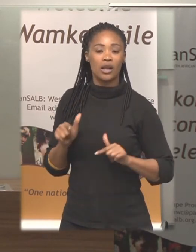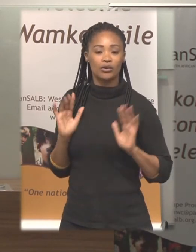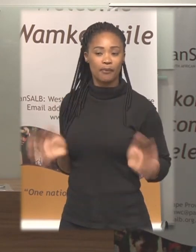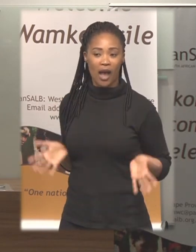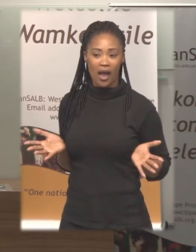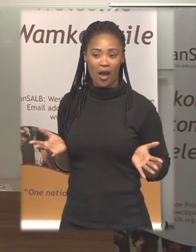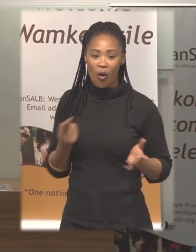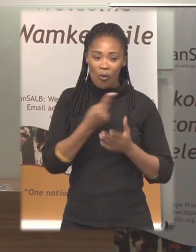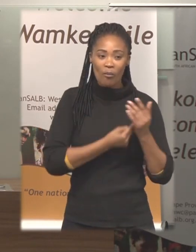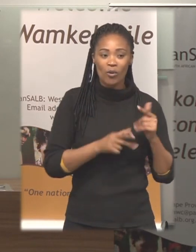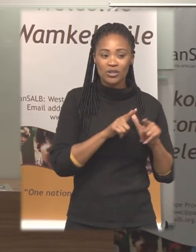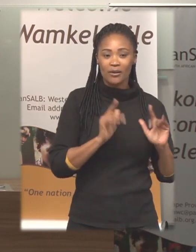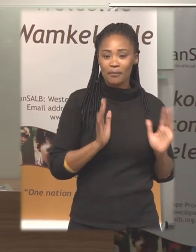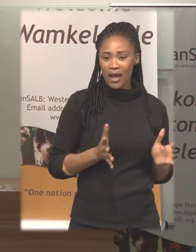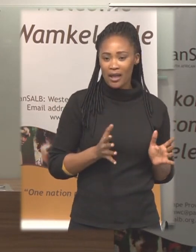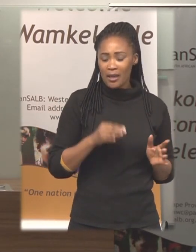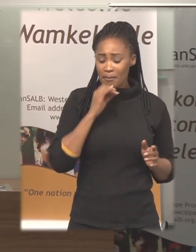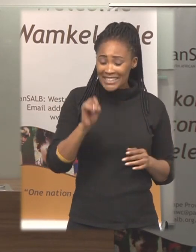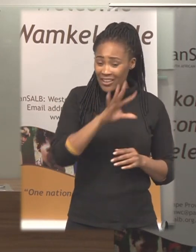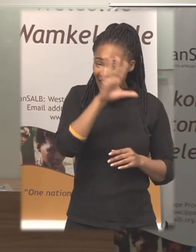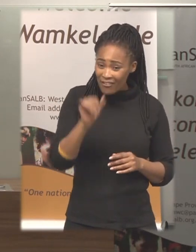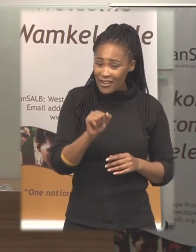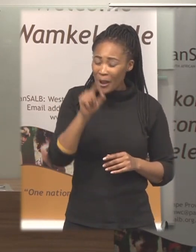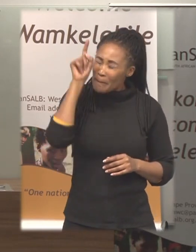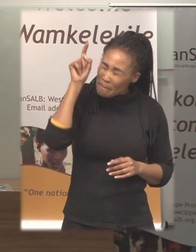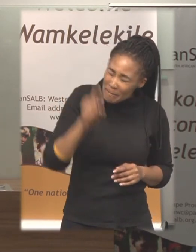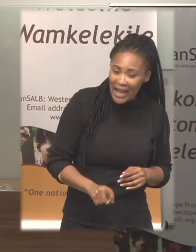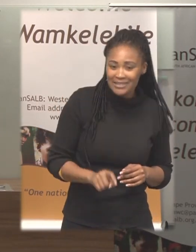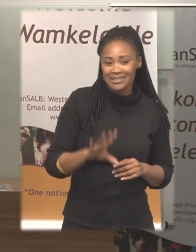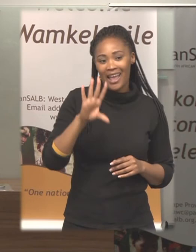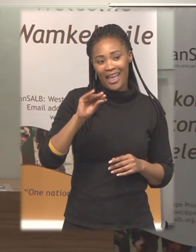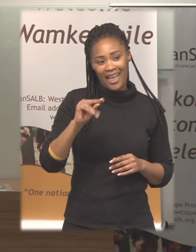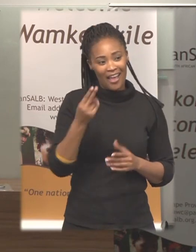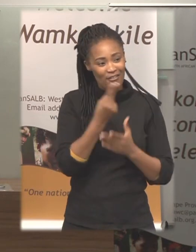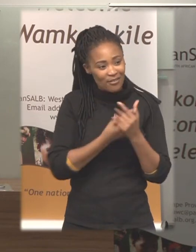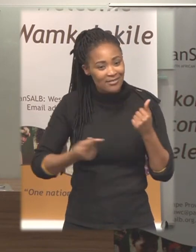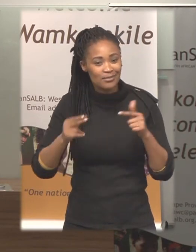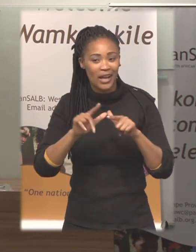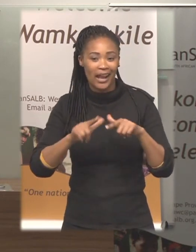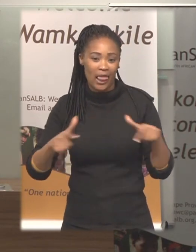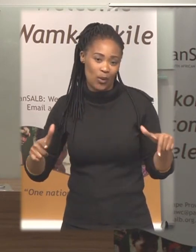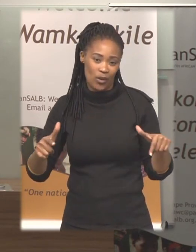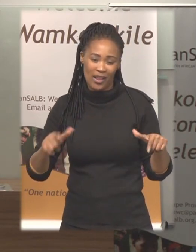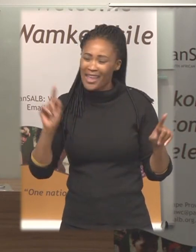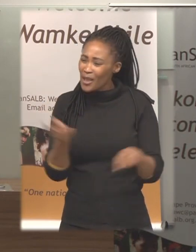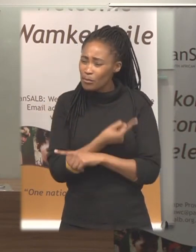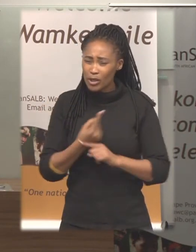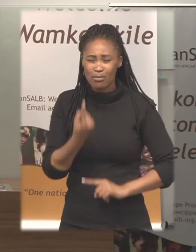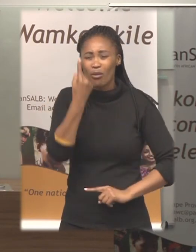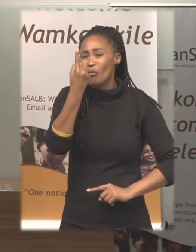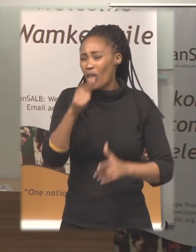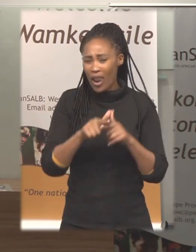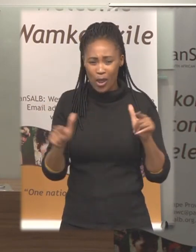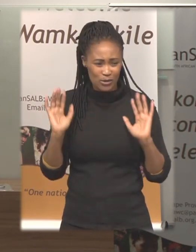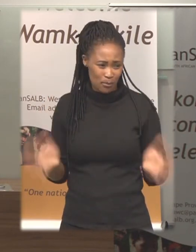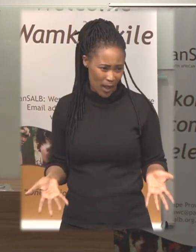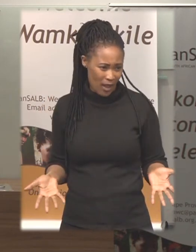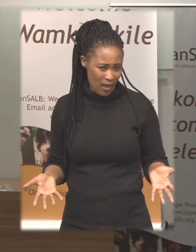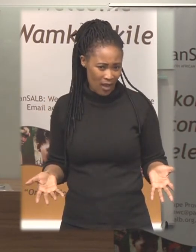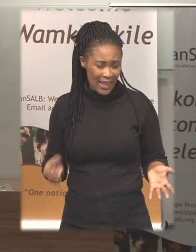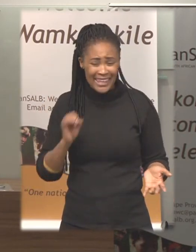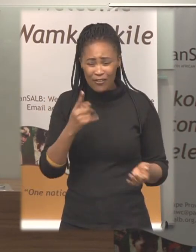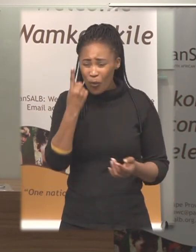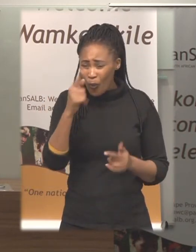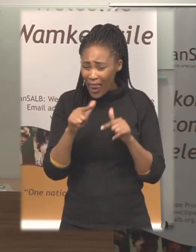pass school and be monolingual. You can't get a grade 12 certificate. Yet people don't actually acknowledge the resources that they have as